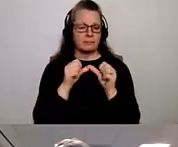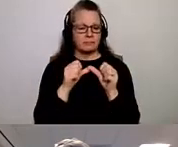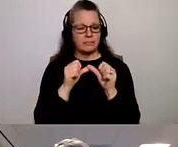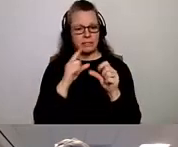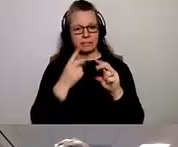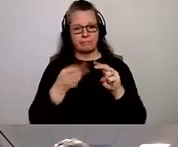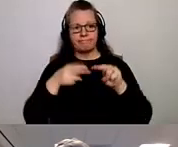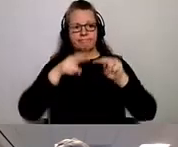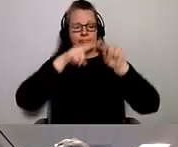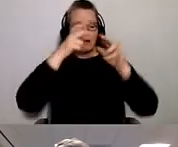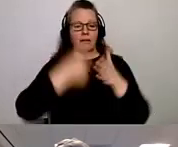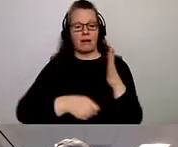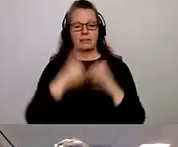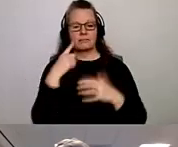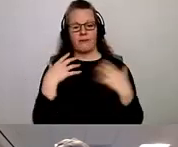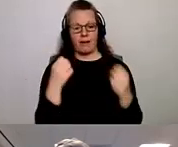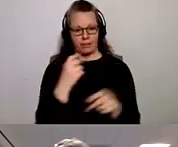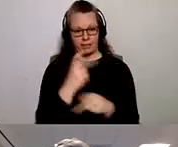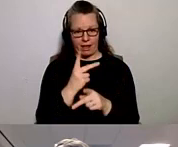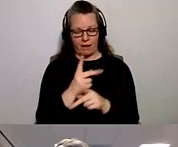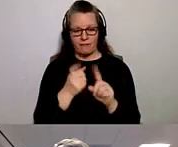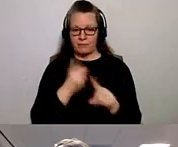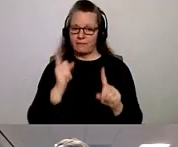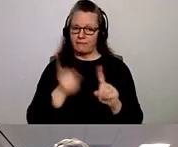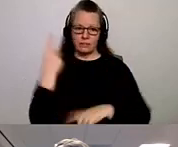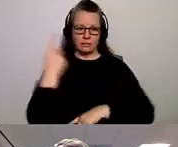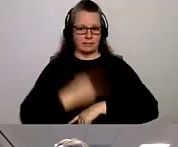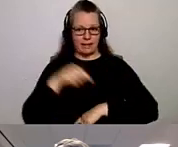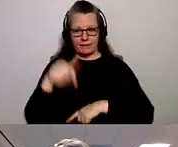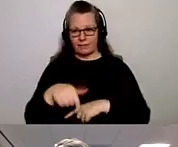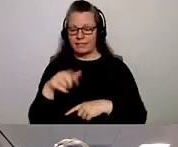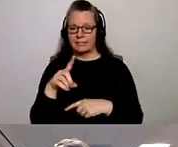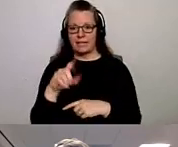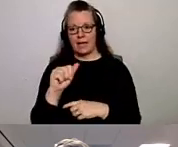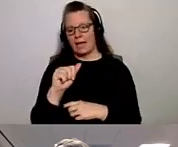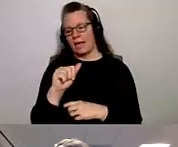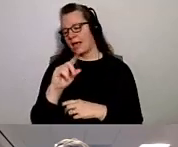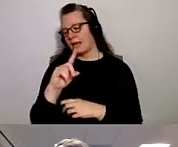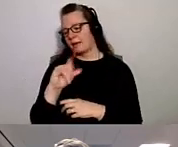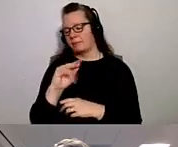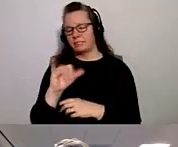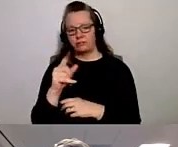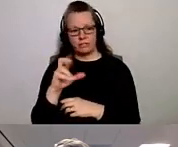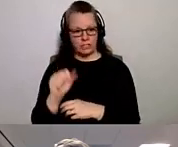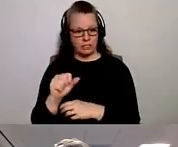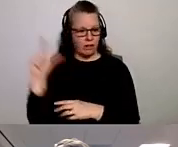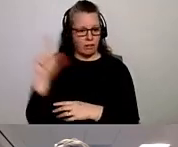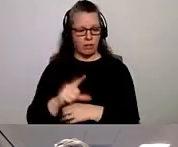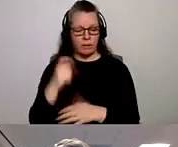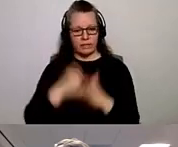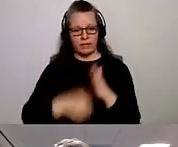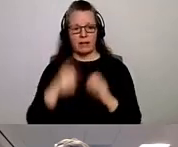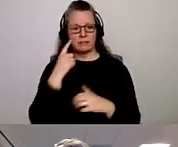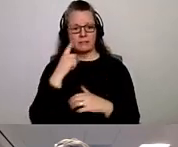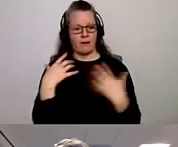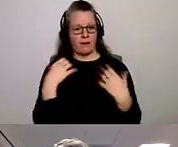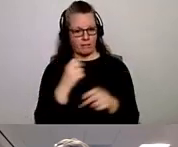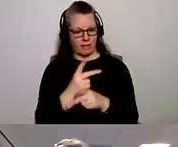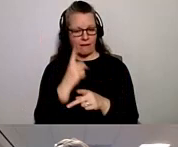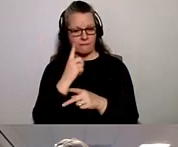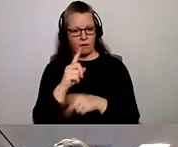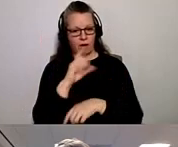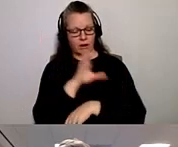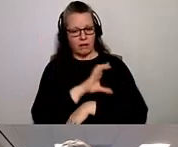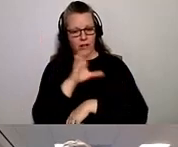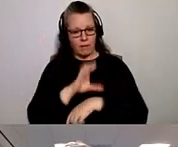healthcare. From day one of this administration, lowering the cost of healthcare for Coloradoans has been a top